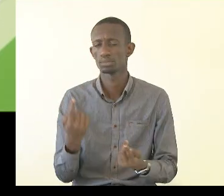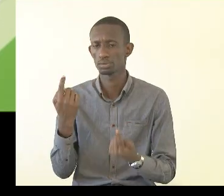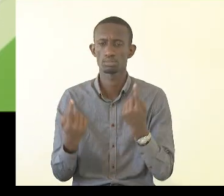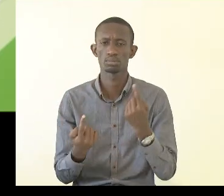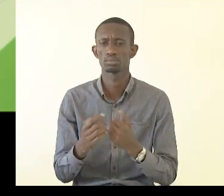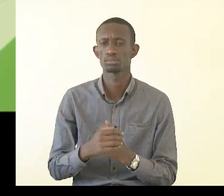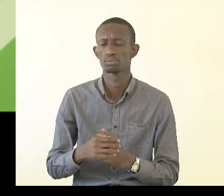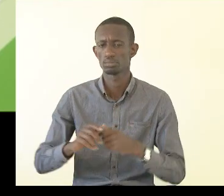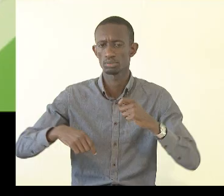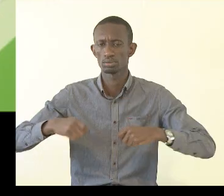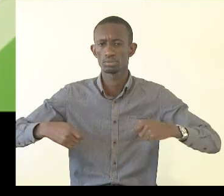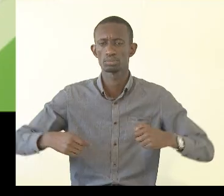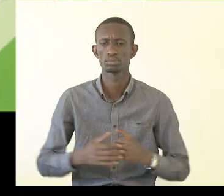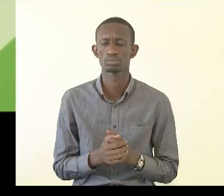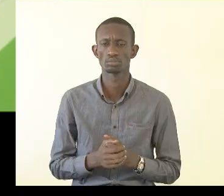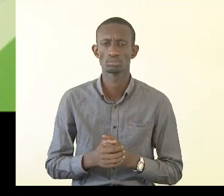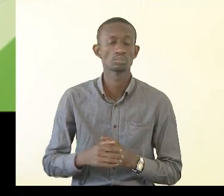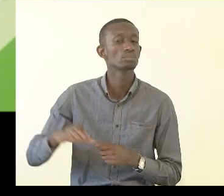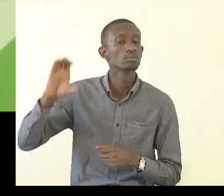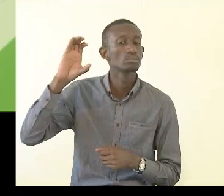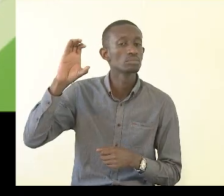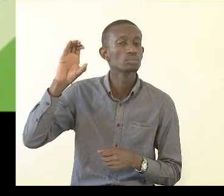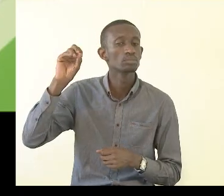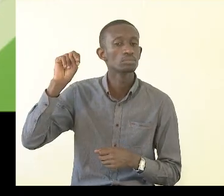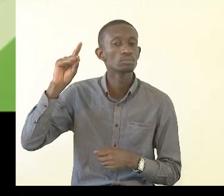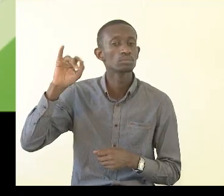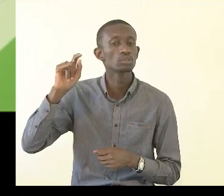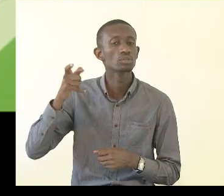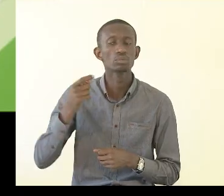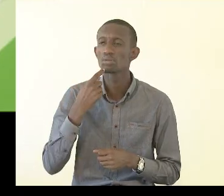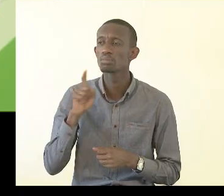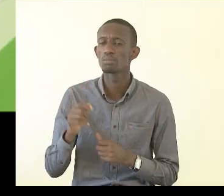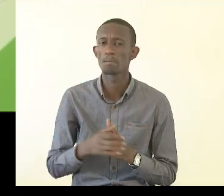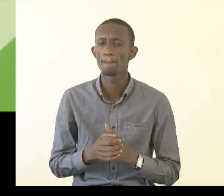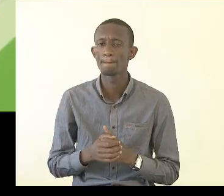the conditions here has to be ultraviolet